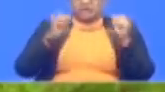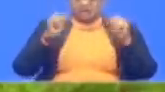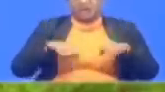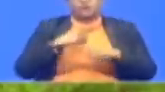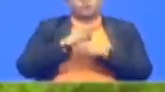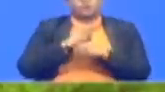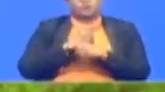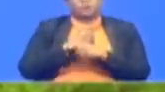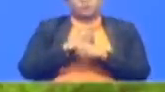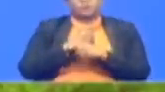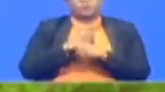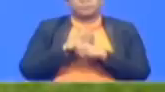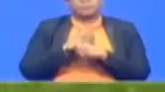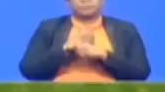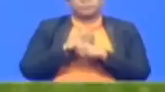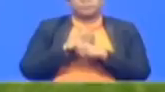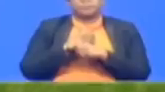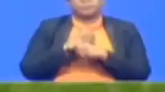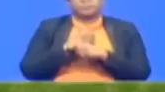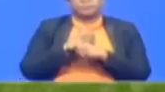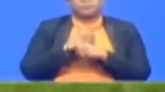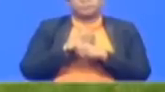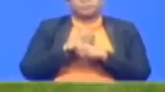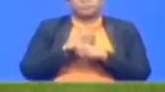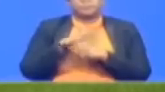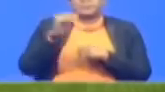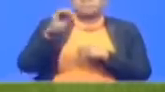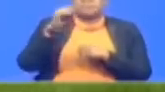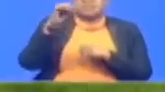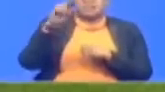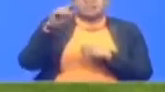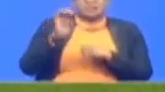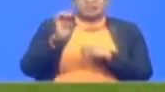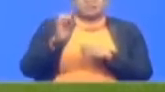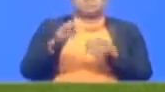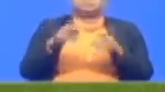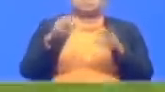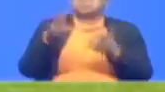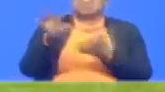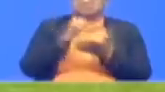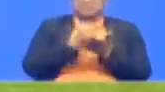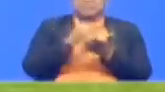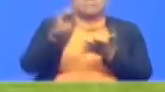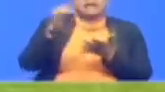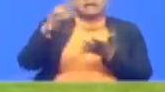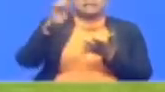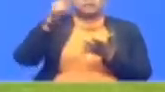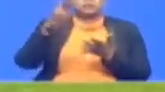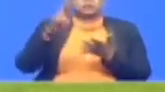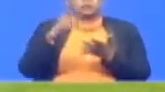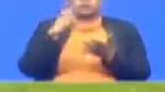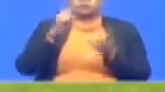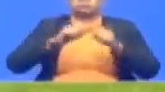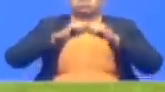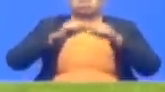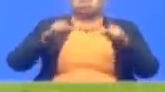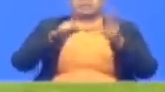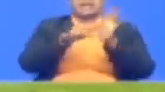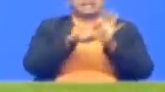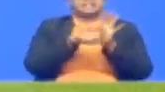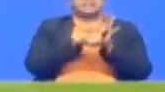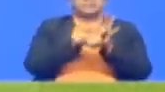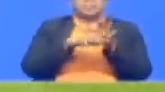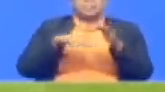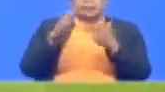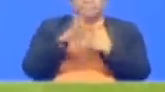doing so that I can help the team. Migne's third pick, Masud Juma, who is unattached, has caused widespread, mostly negative debate